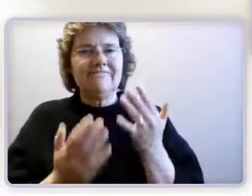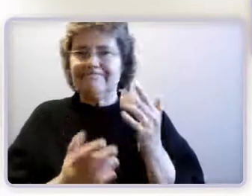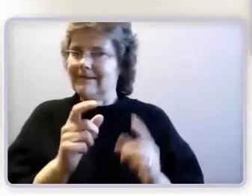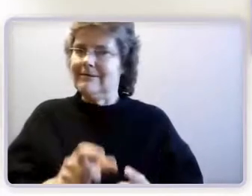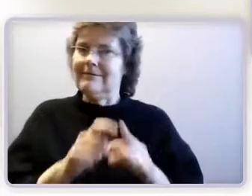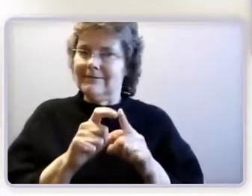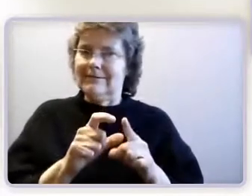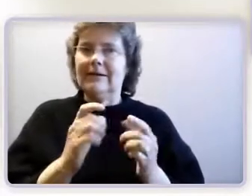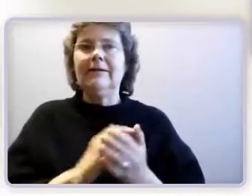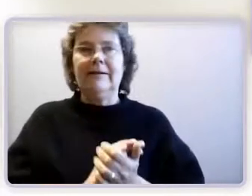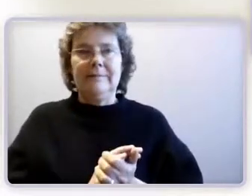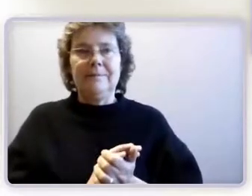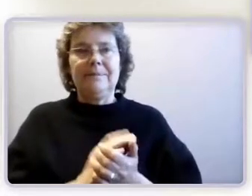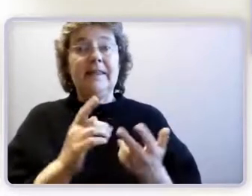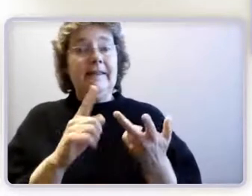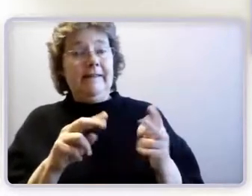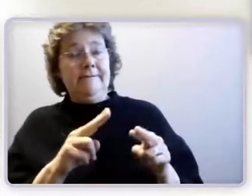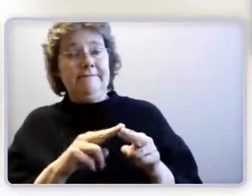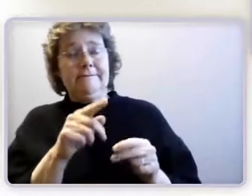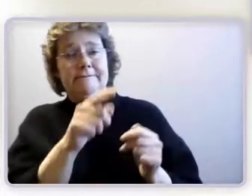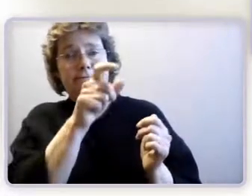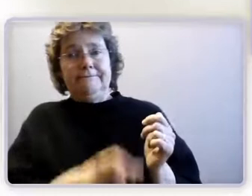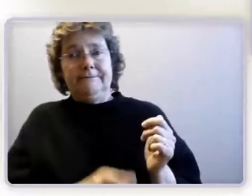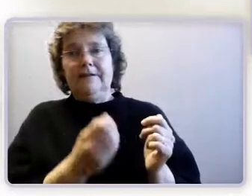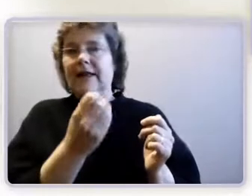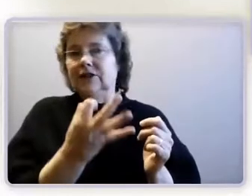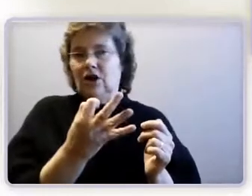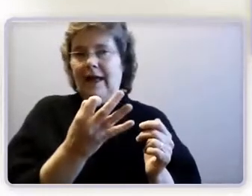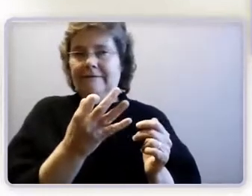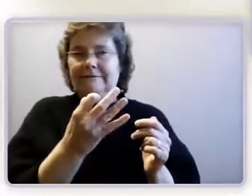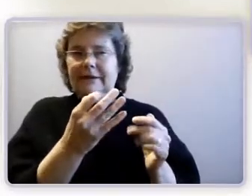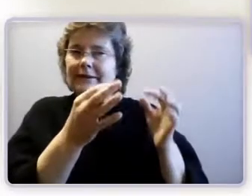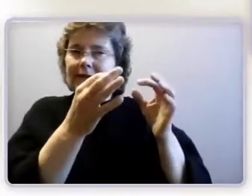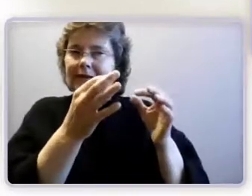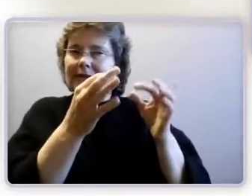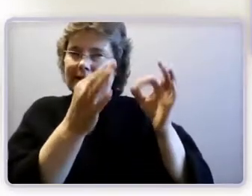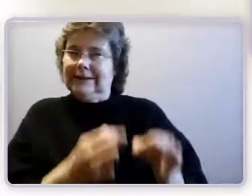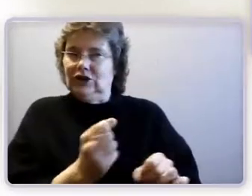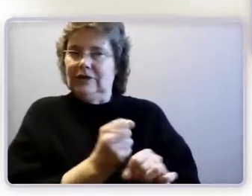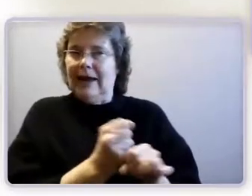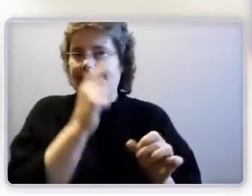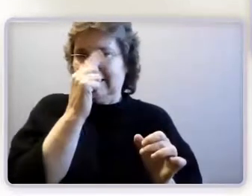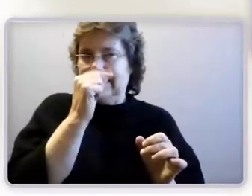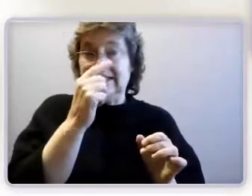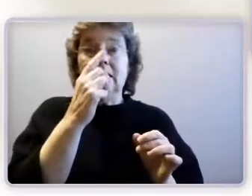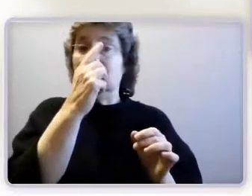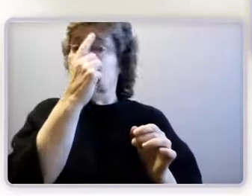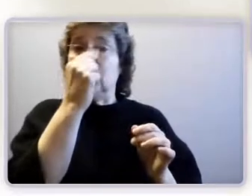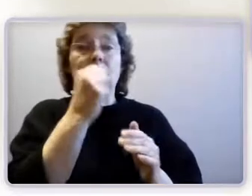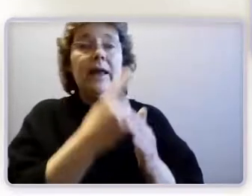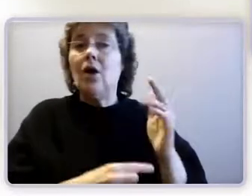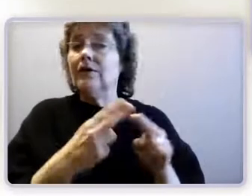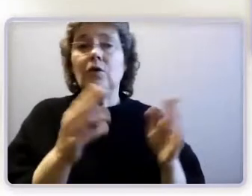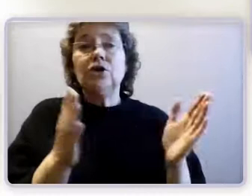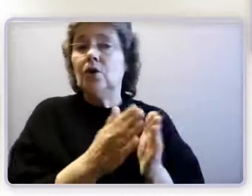to one thing, it may be temporary as well. So it could be just a temporary loss because of a head trauma, but it might not